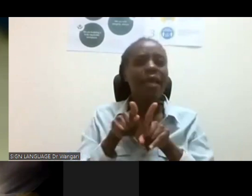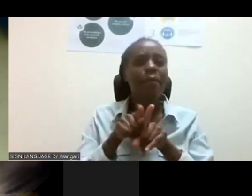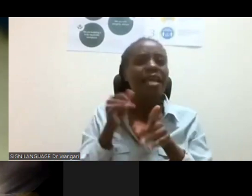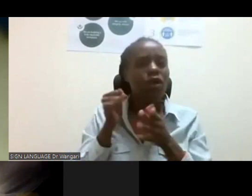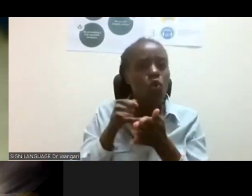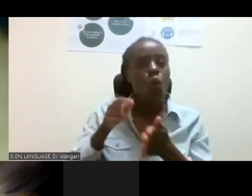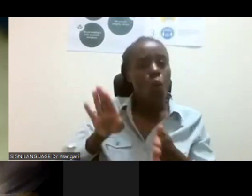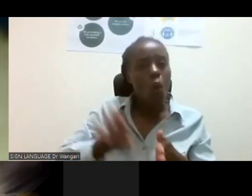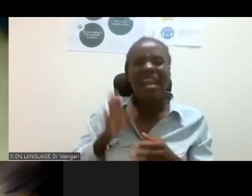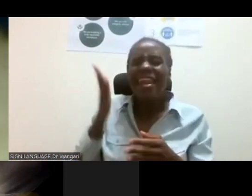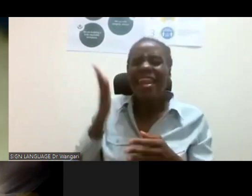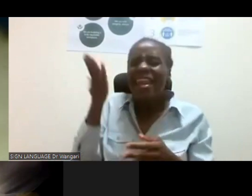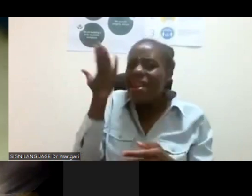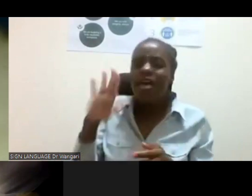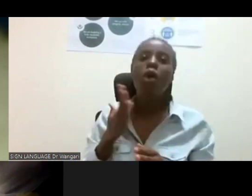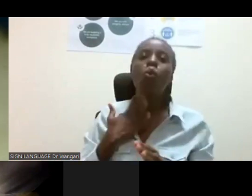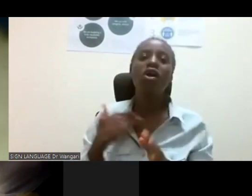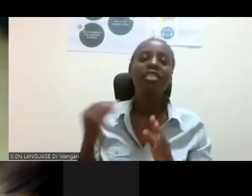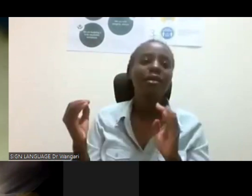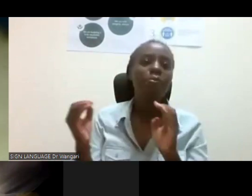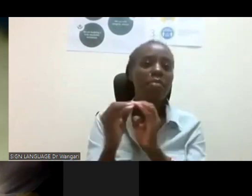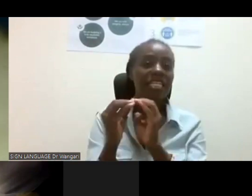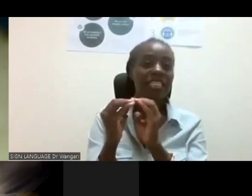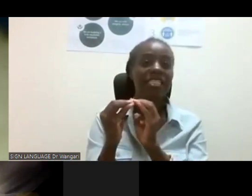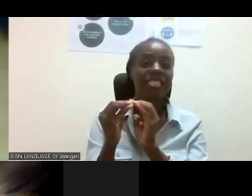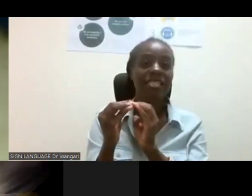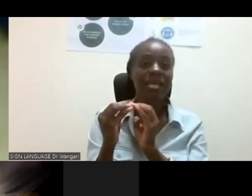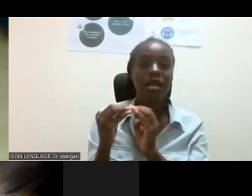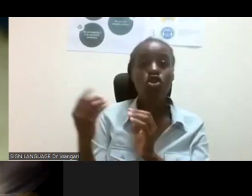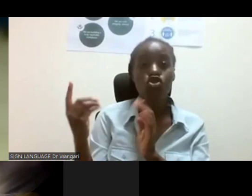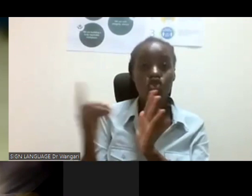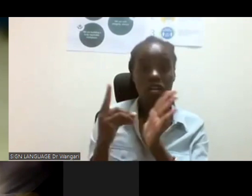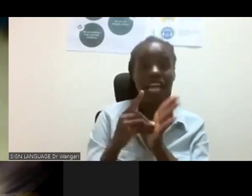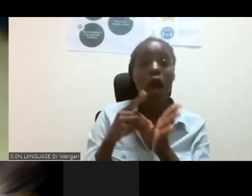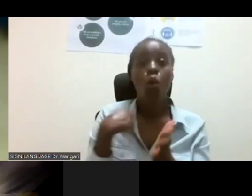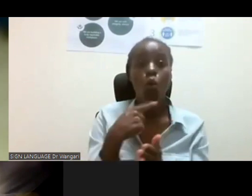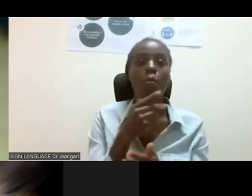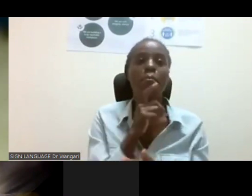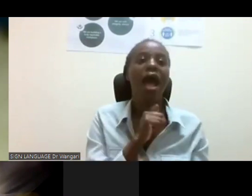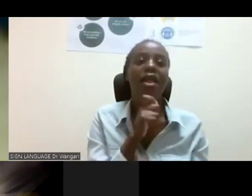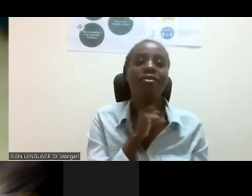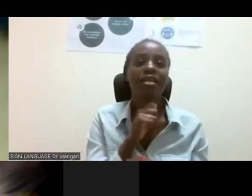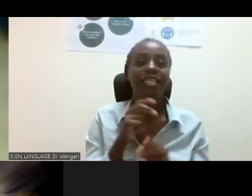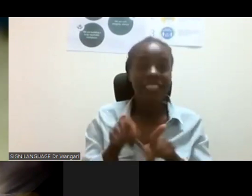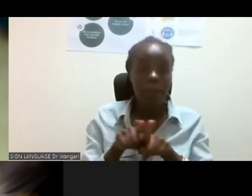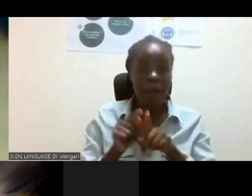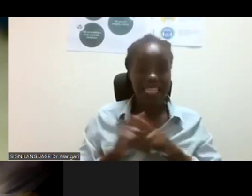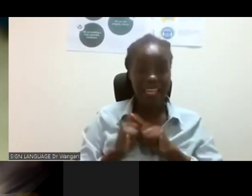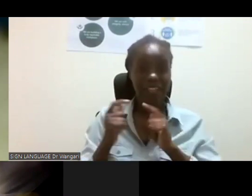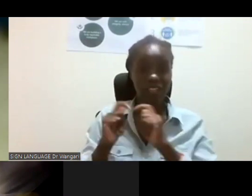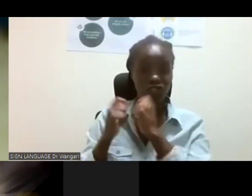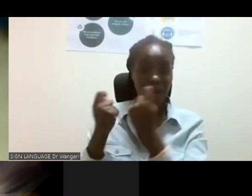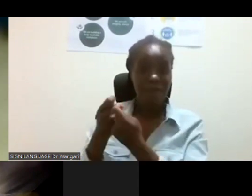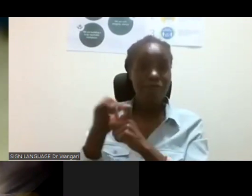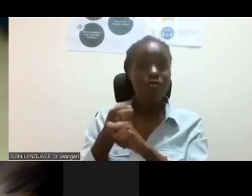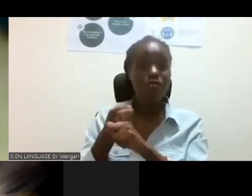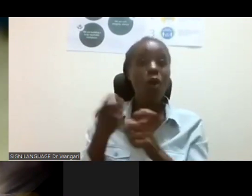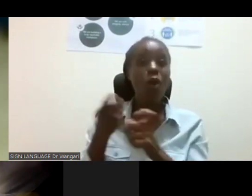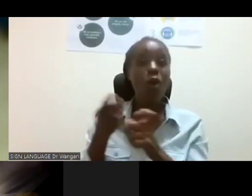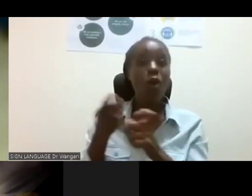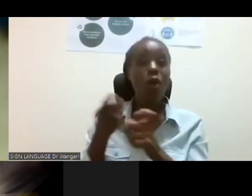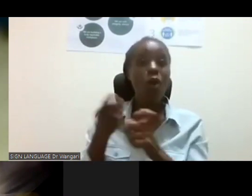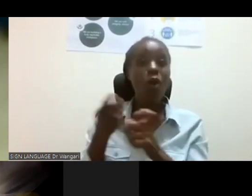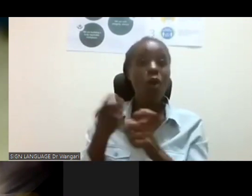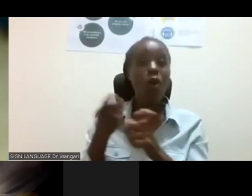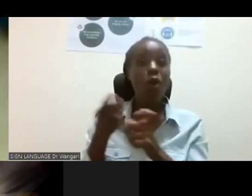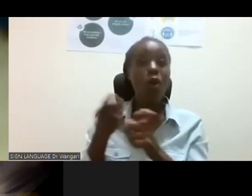time in our own tribe, that is Borana tribe, because my tribe is Boran, they really fear discussing their